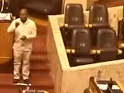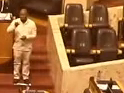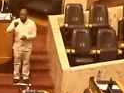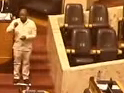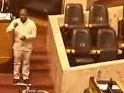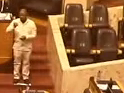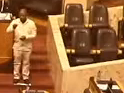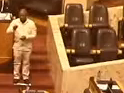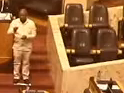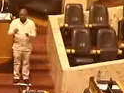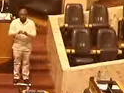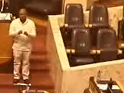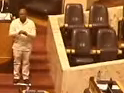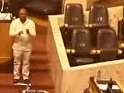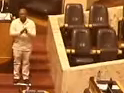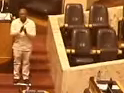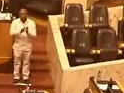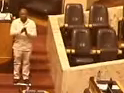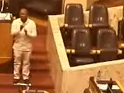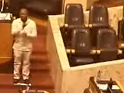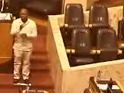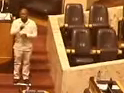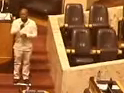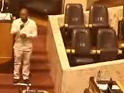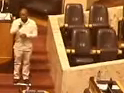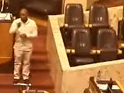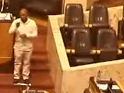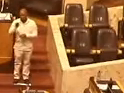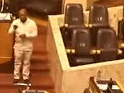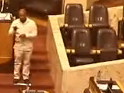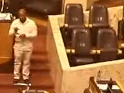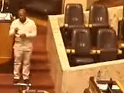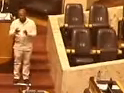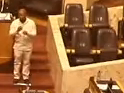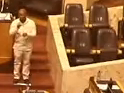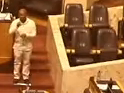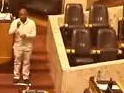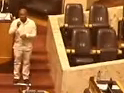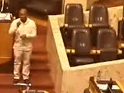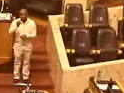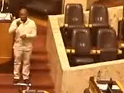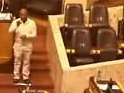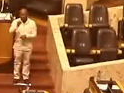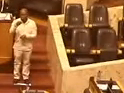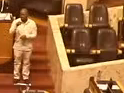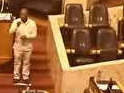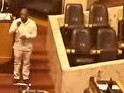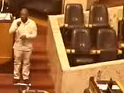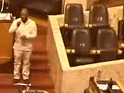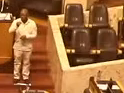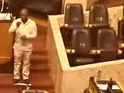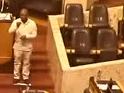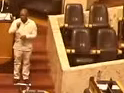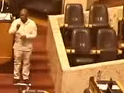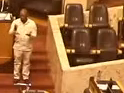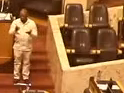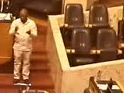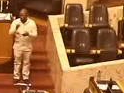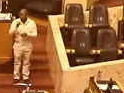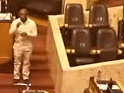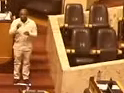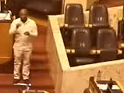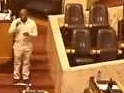road Z45 from Lotlakane D41 to Mancha D433 in Mahikeng local